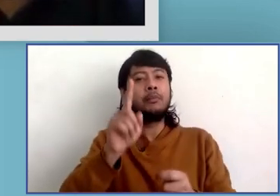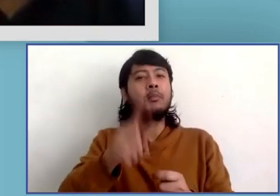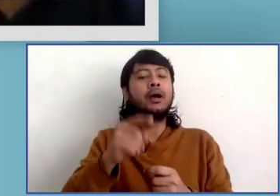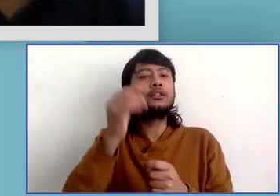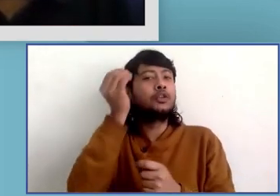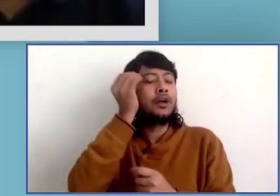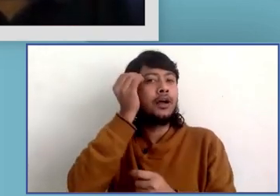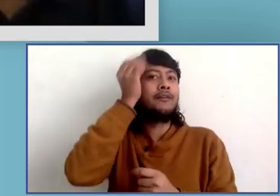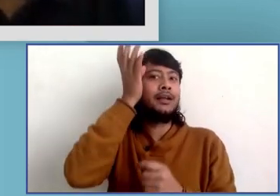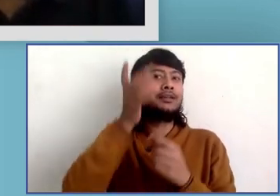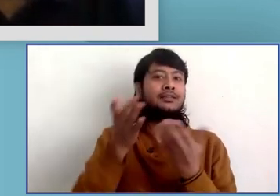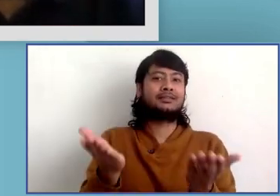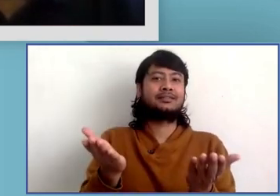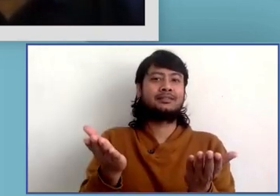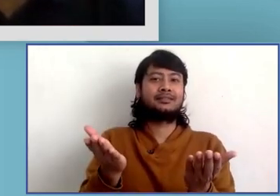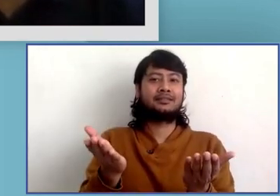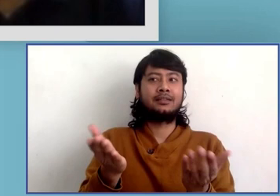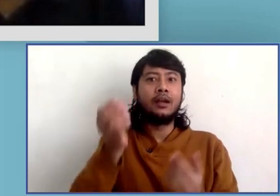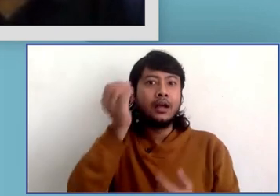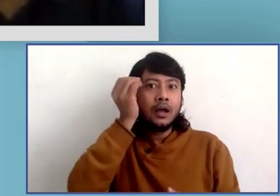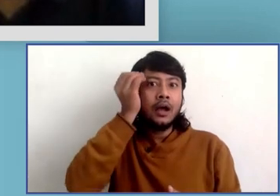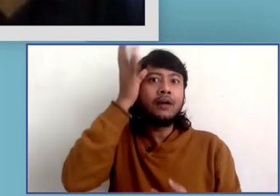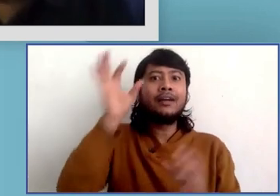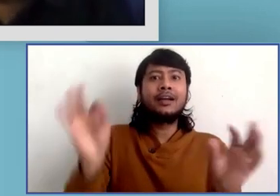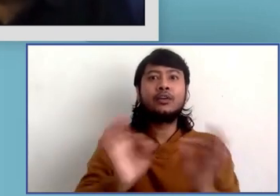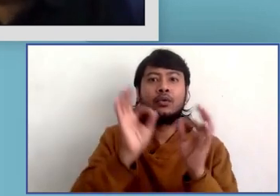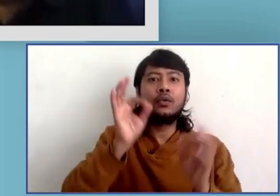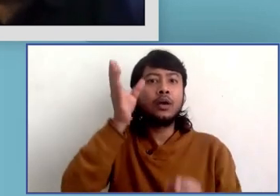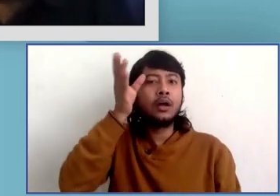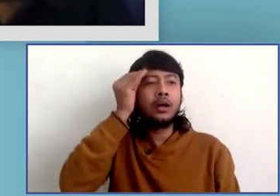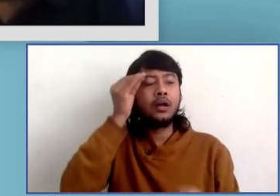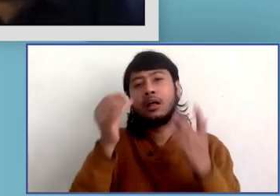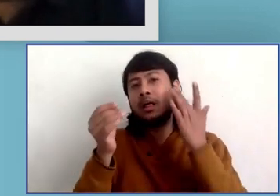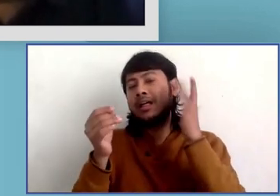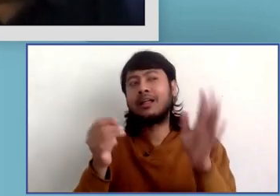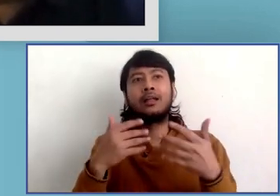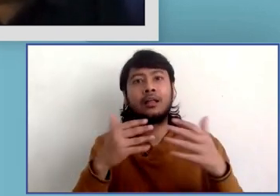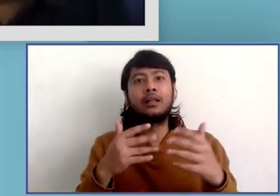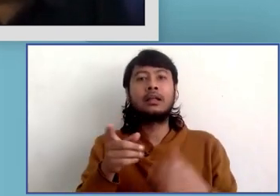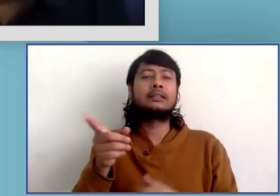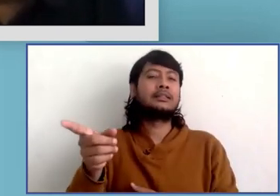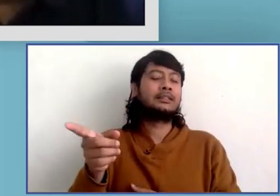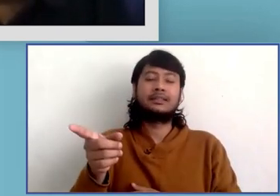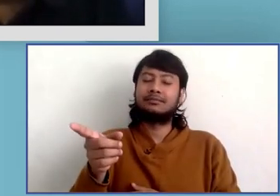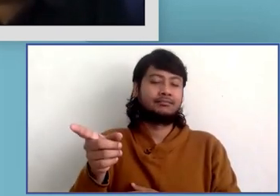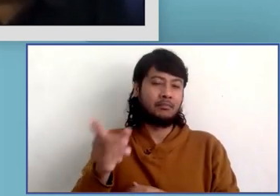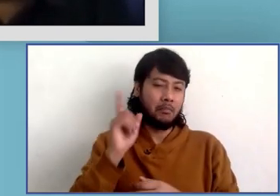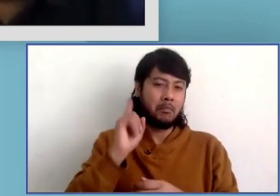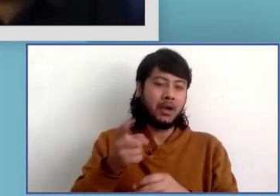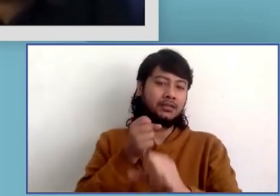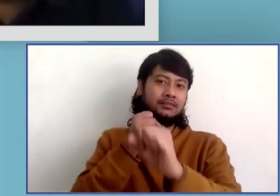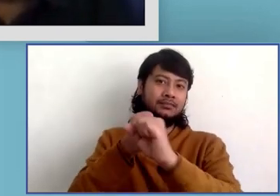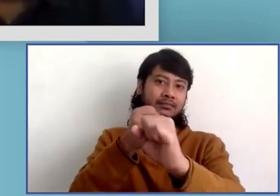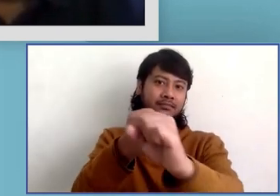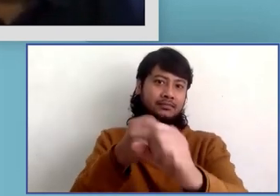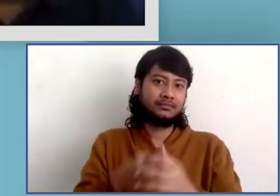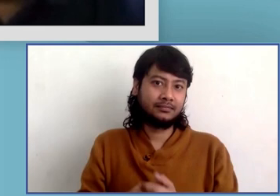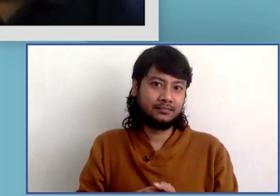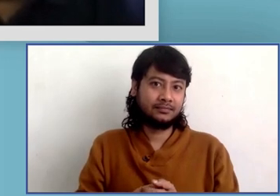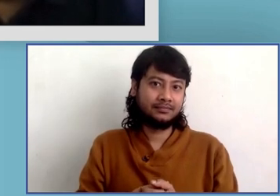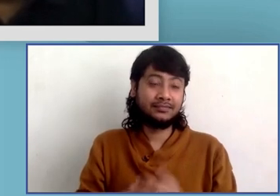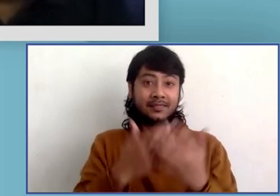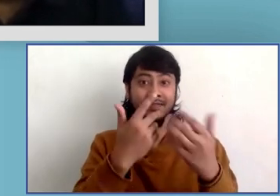thoughtlessness which we need to fight against. I'm very supportive of any